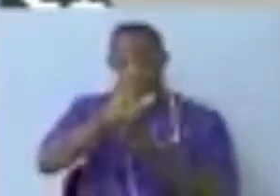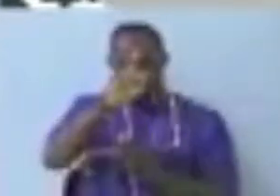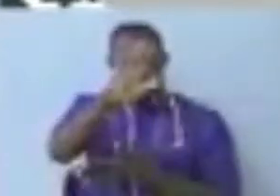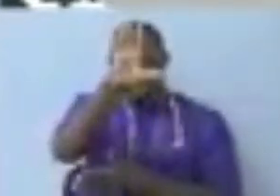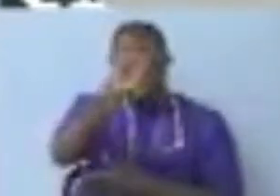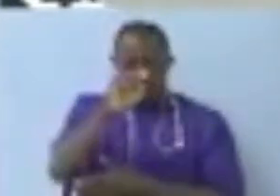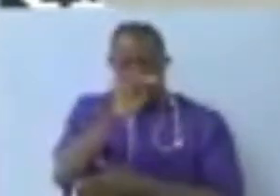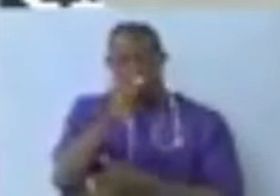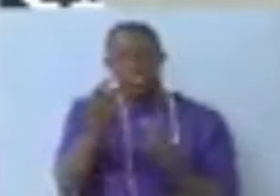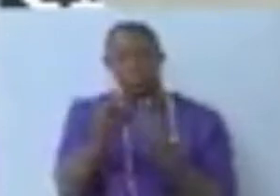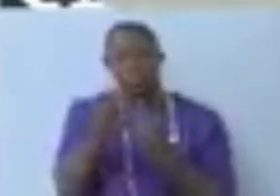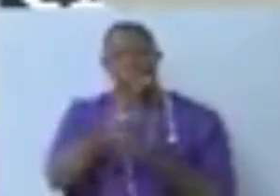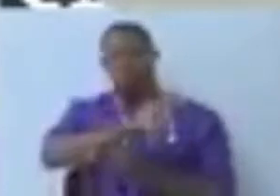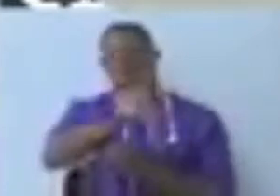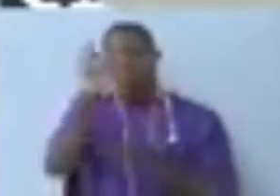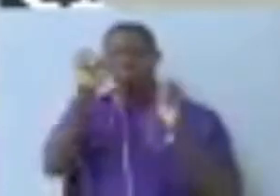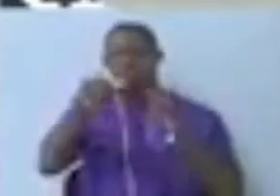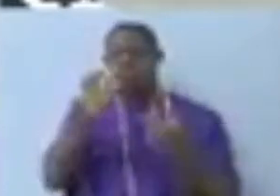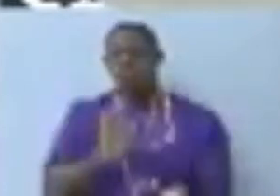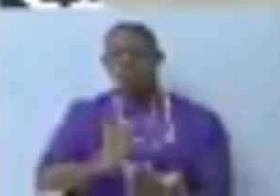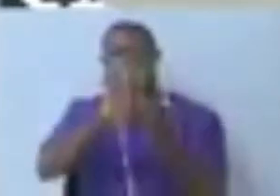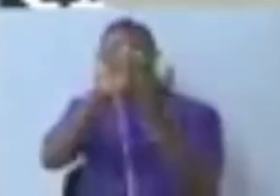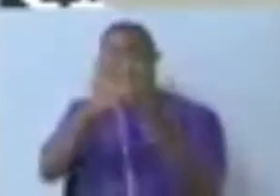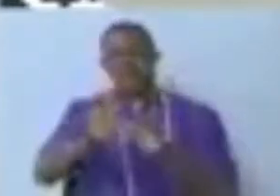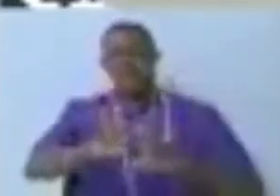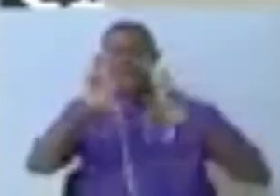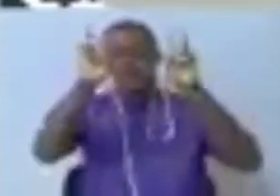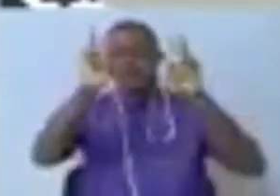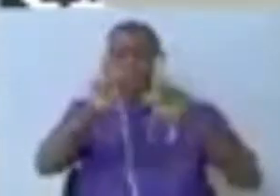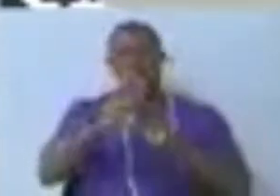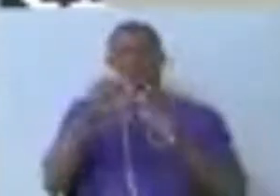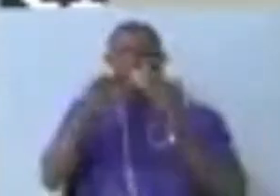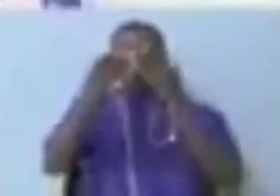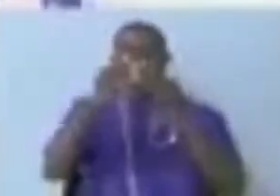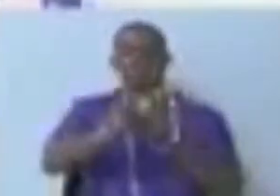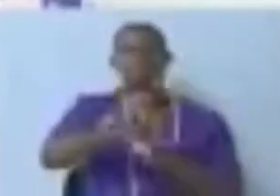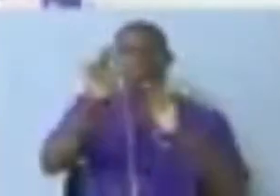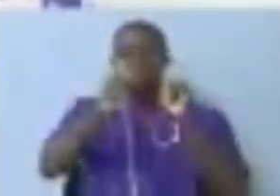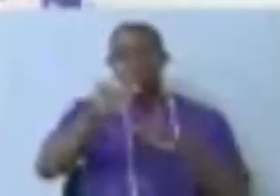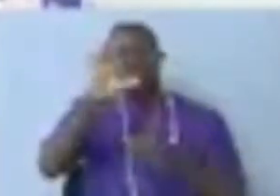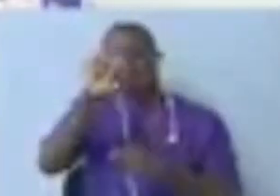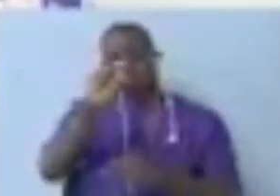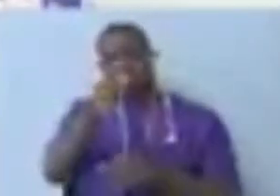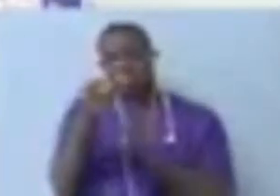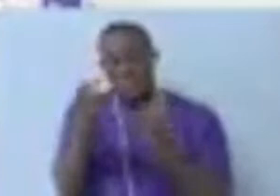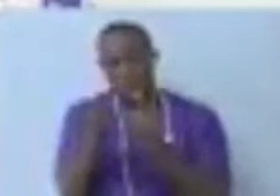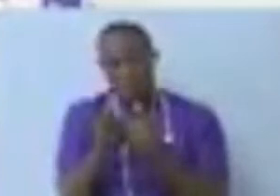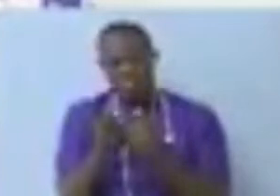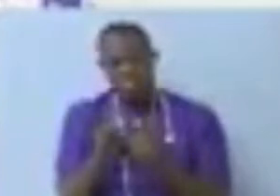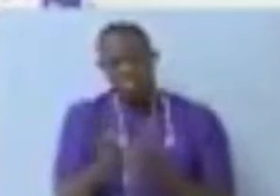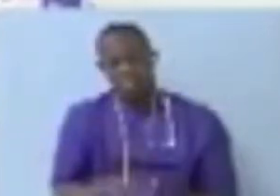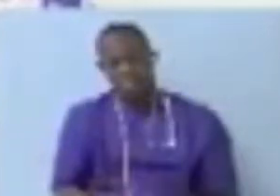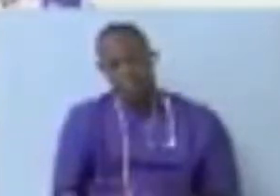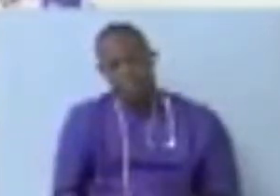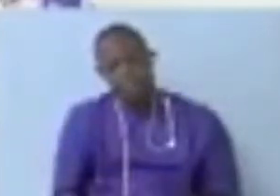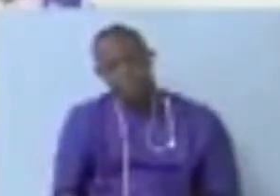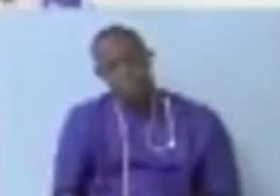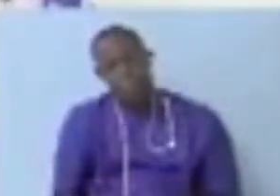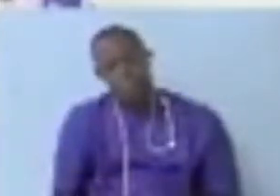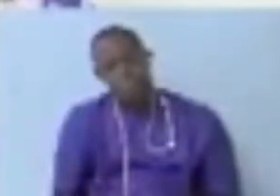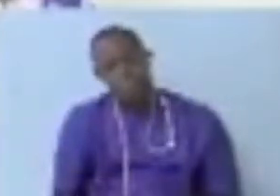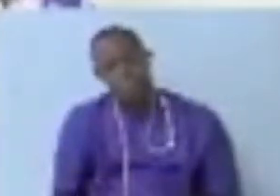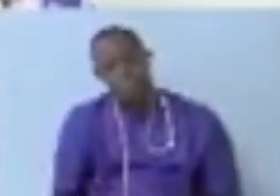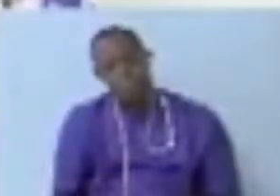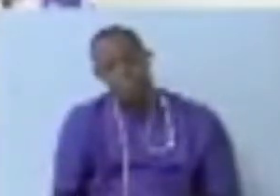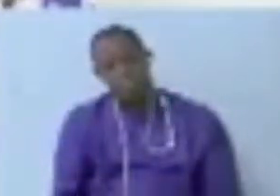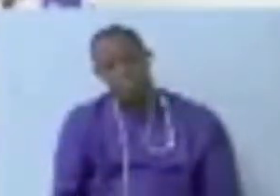face Jame and tell him, I will not do this. I never said that. I told him. Exactly. So, and the warrants get